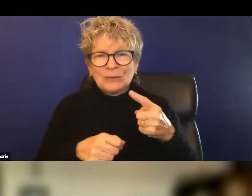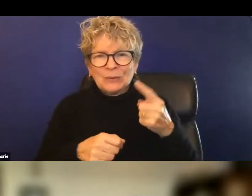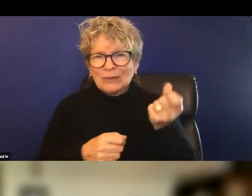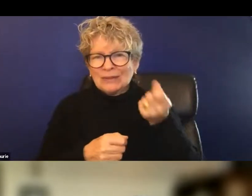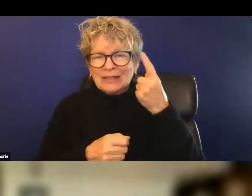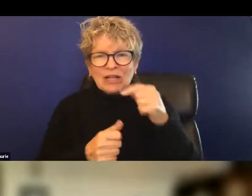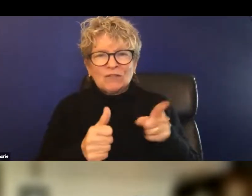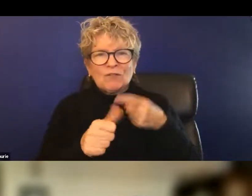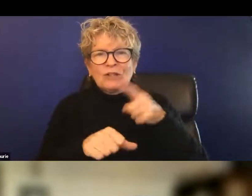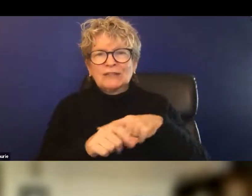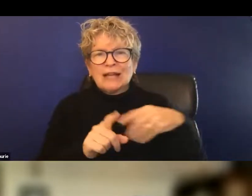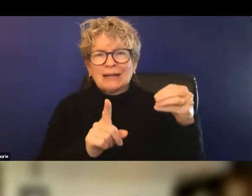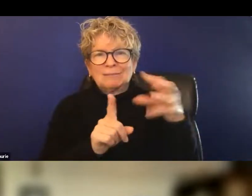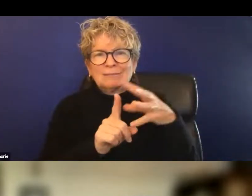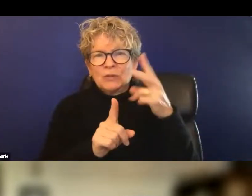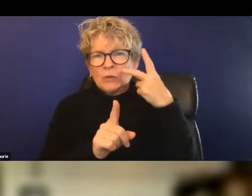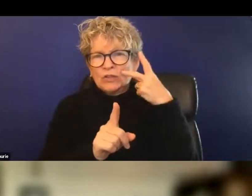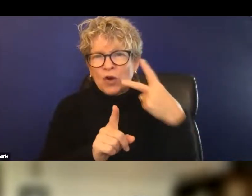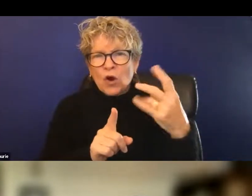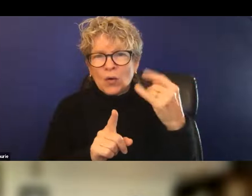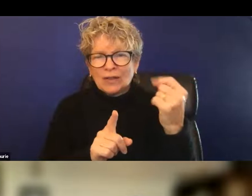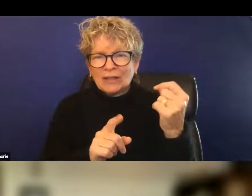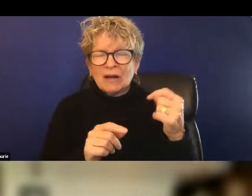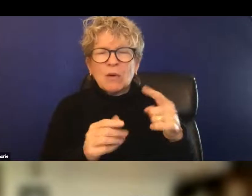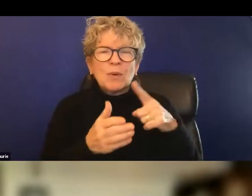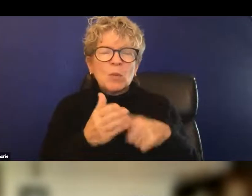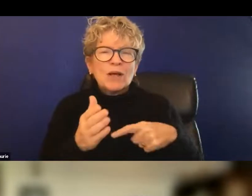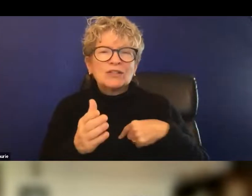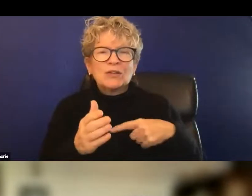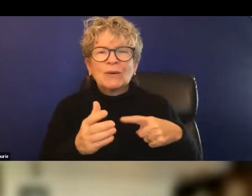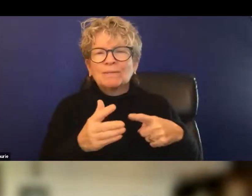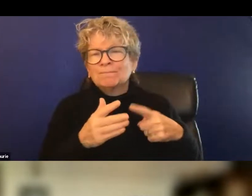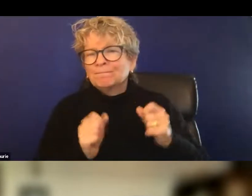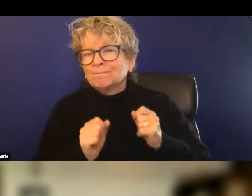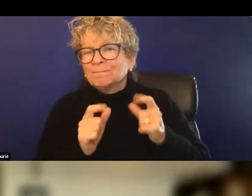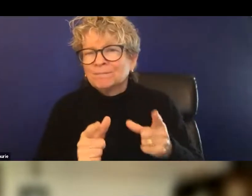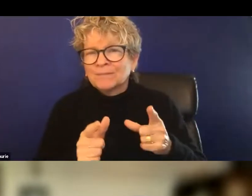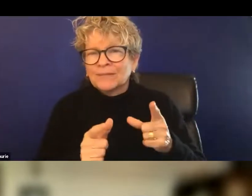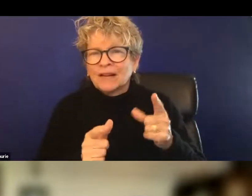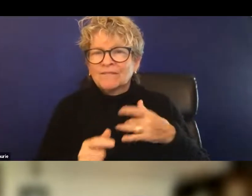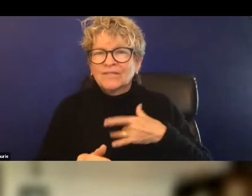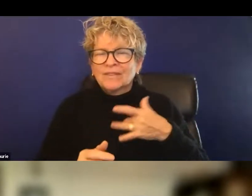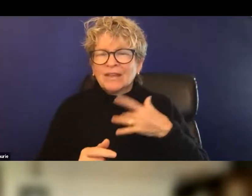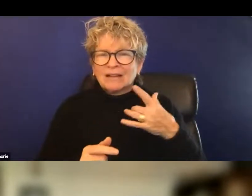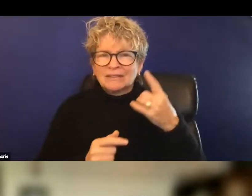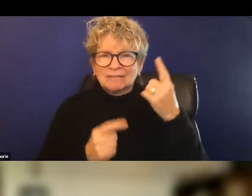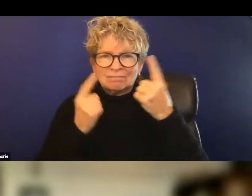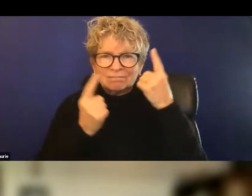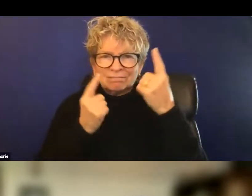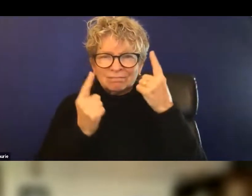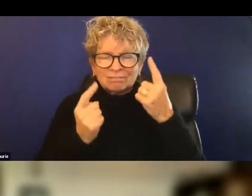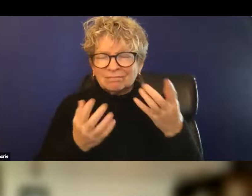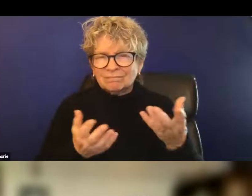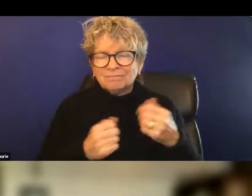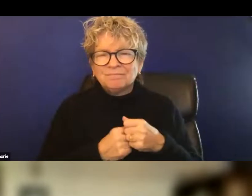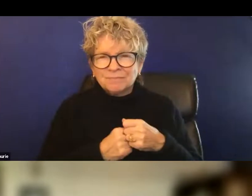first exposure to it. But what are those initial impressions? And feel free to use the raise your hand function. I'll remind you, you can just